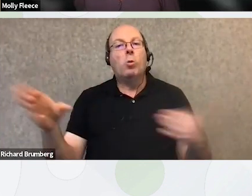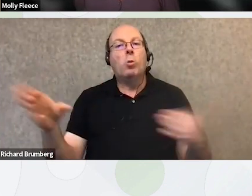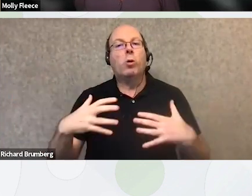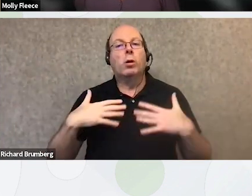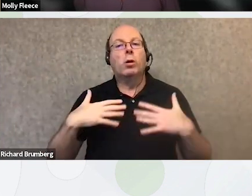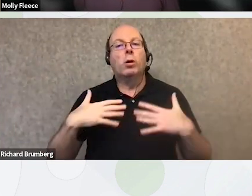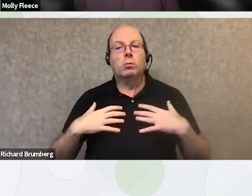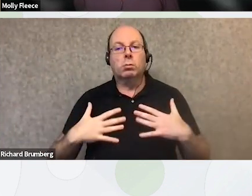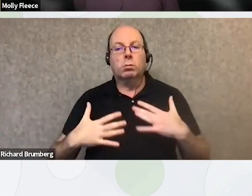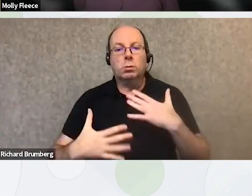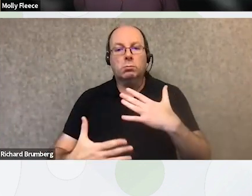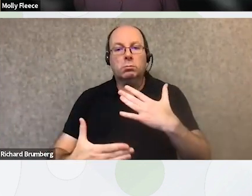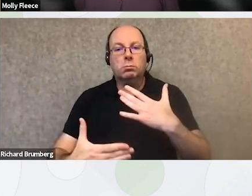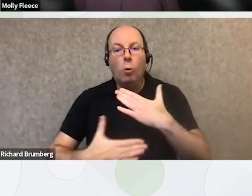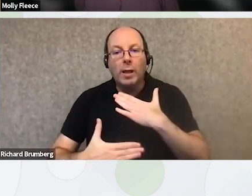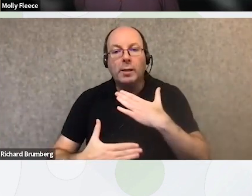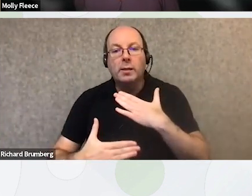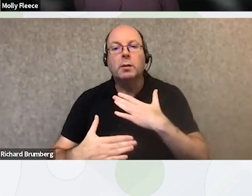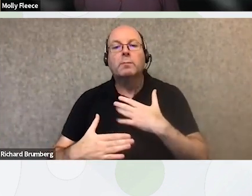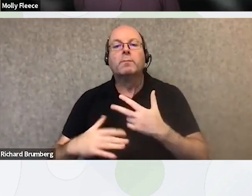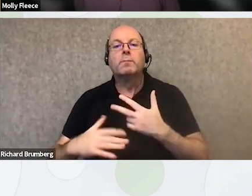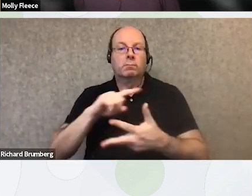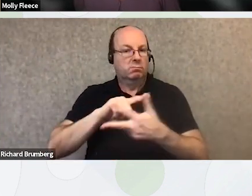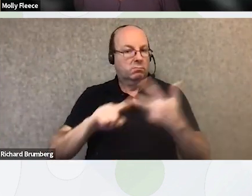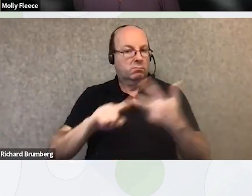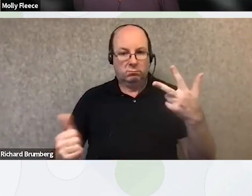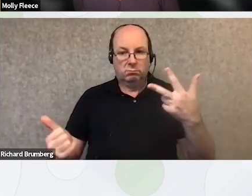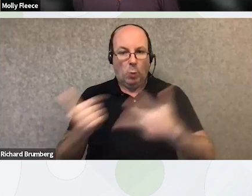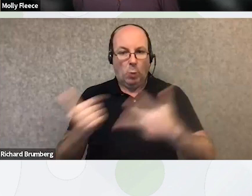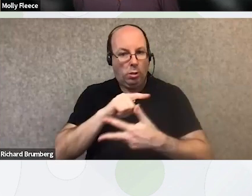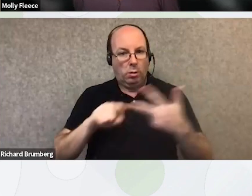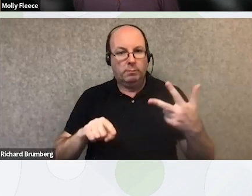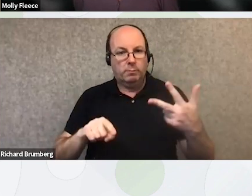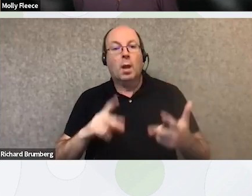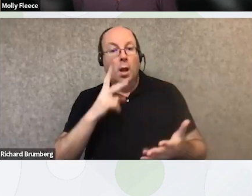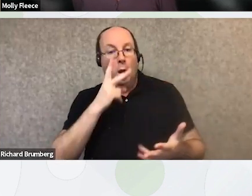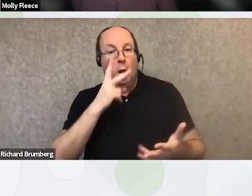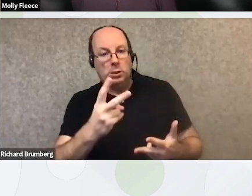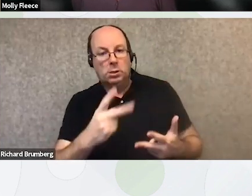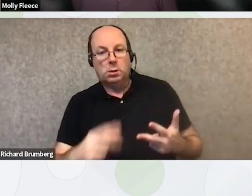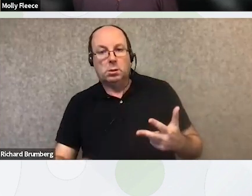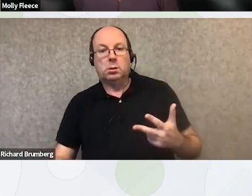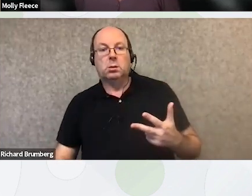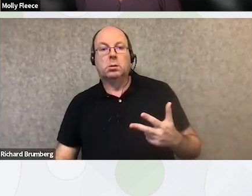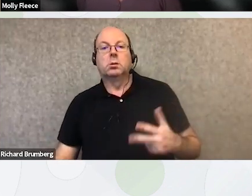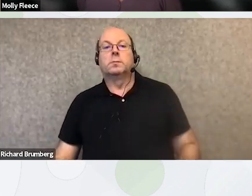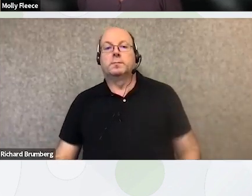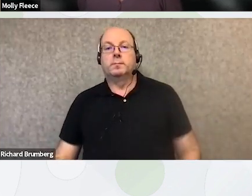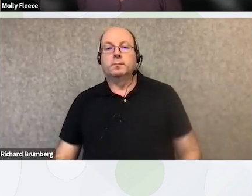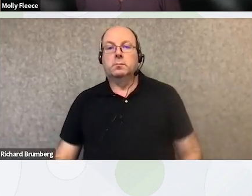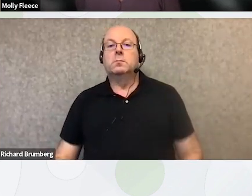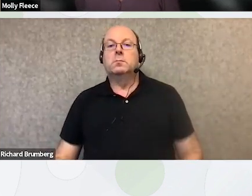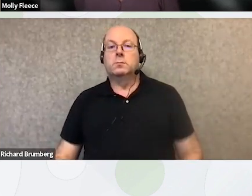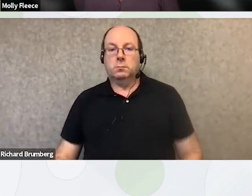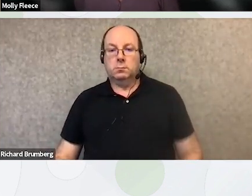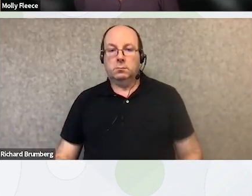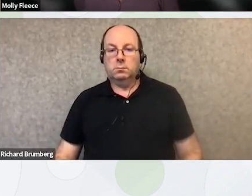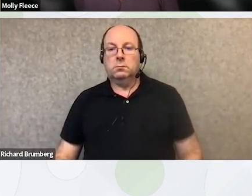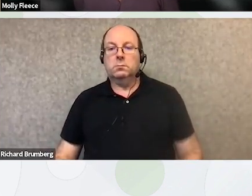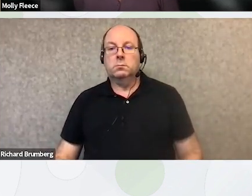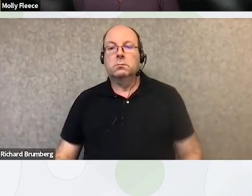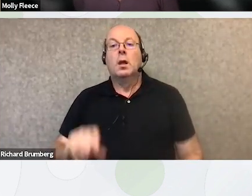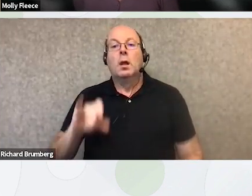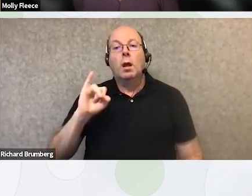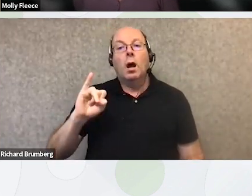COVID, influenza-like illness, and RSV. And you can see that we are seeing an increase in both